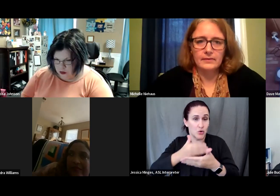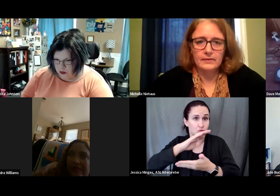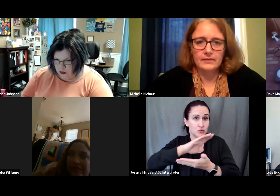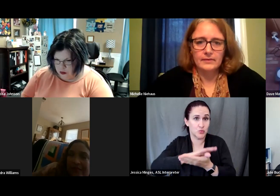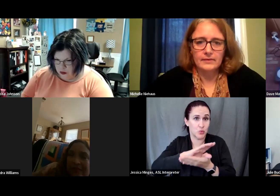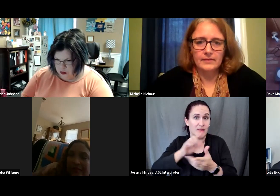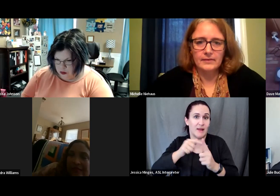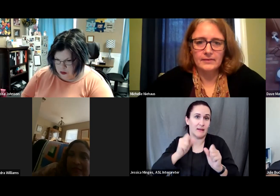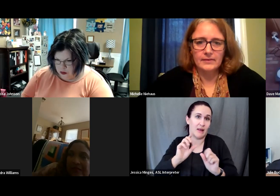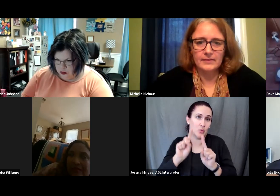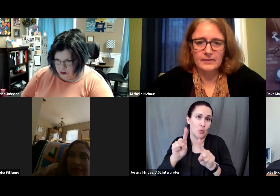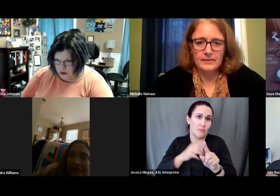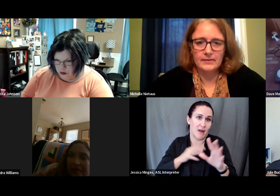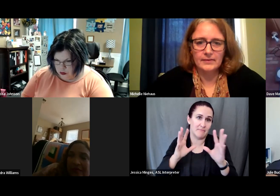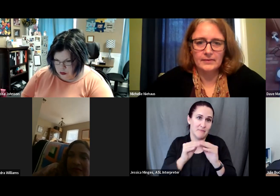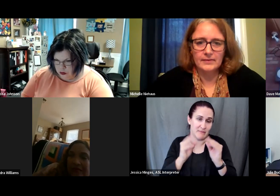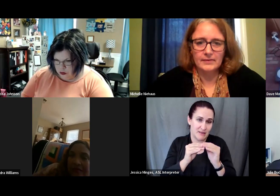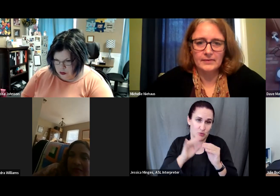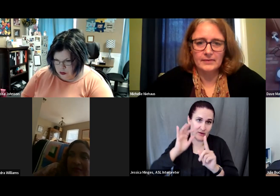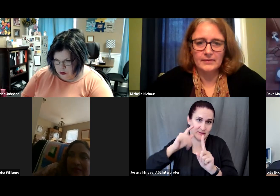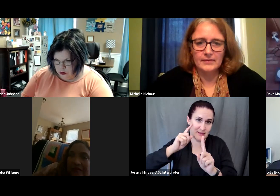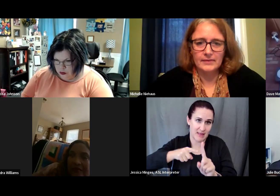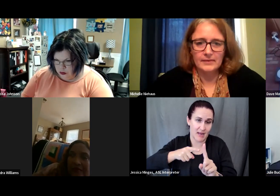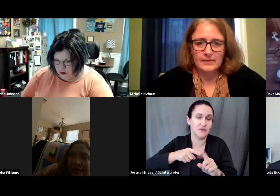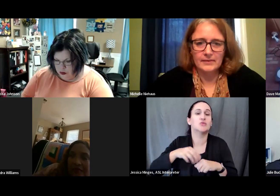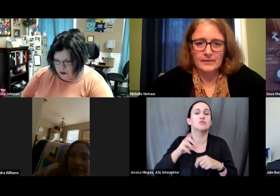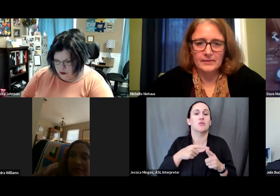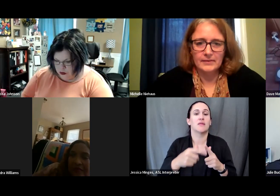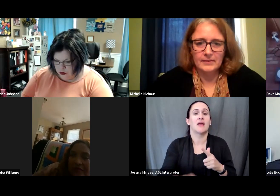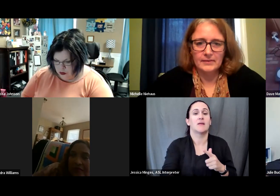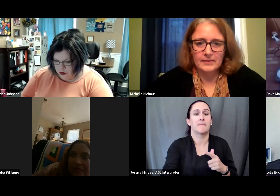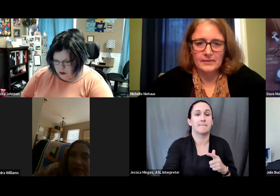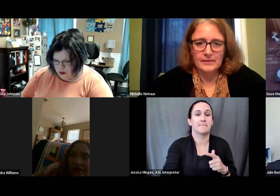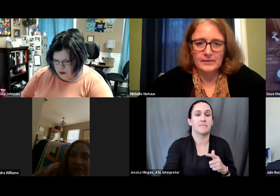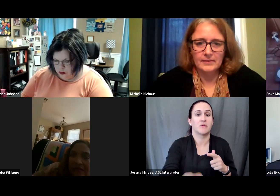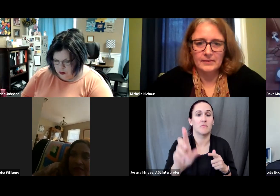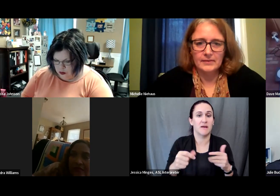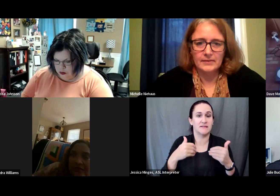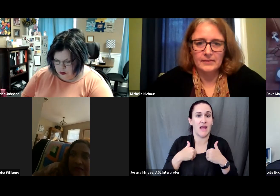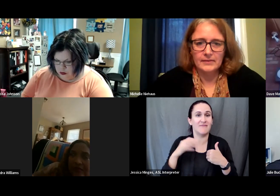meeting. So that. Okay, family council, we got a family council because we have